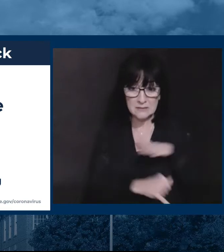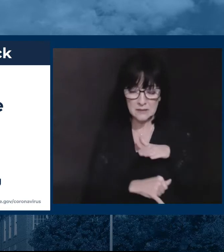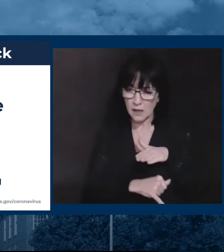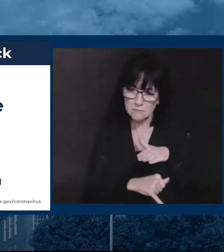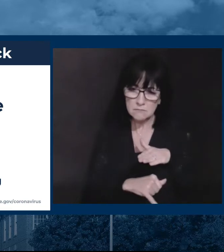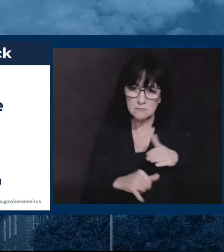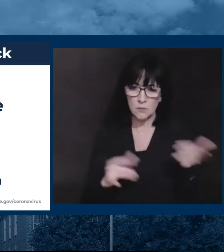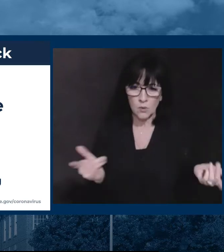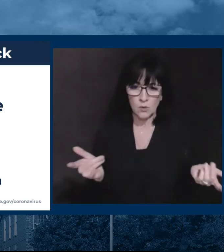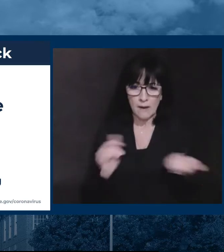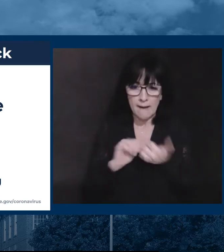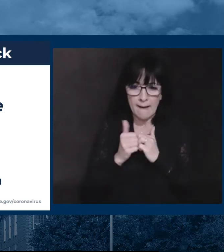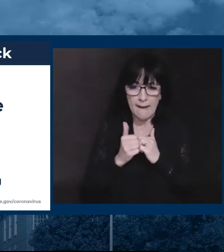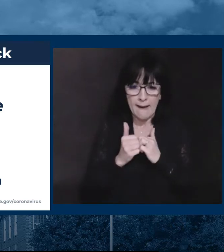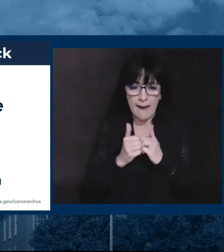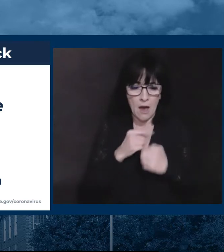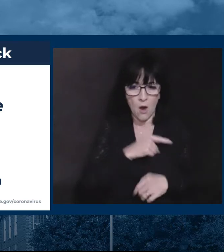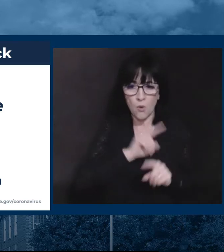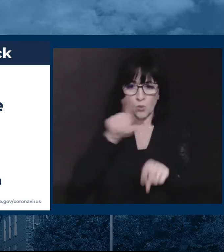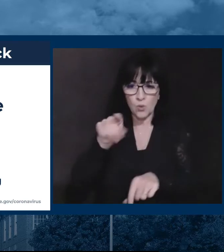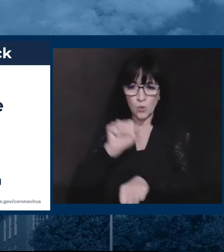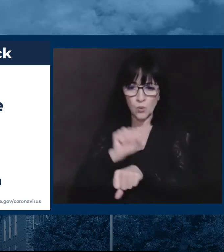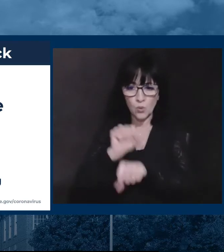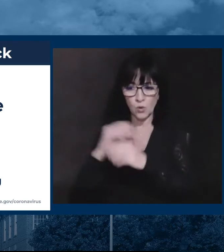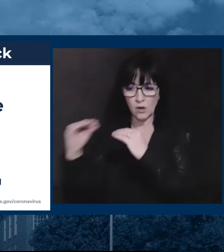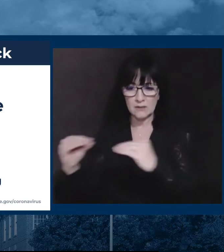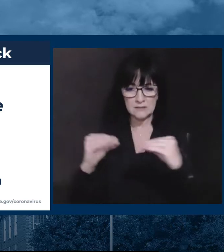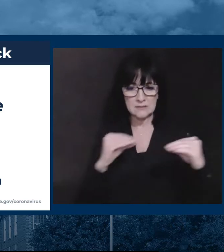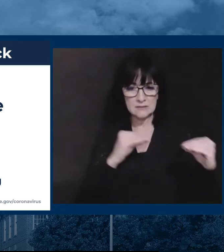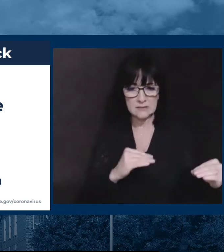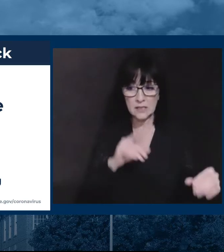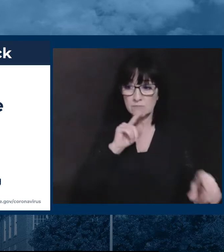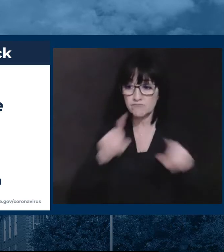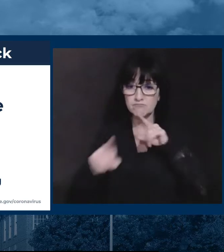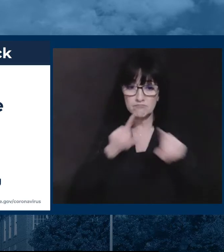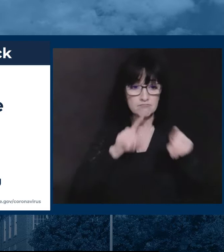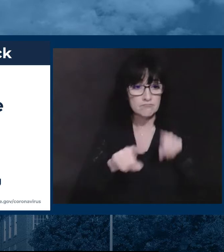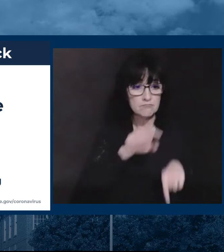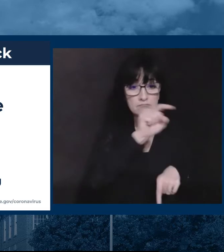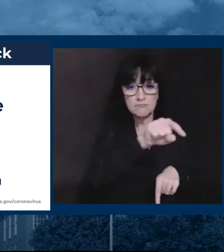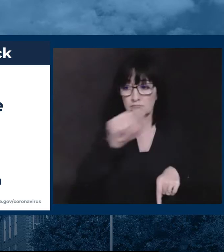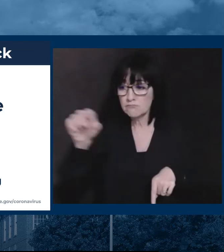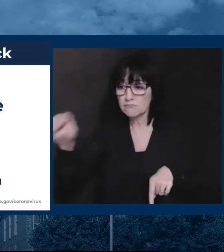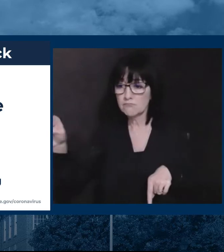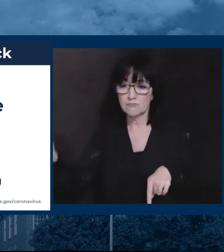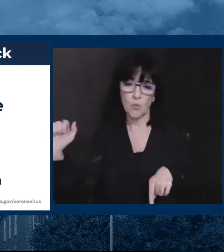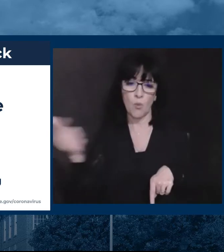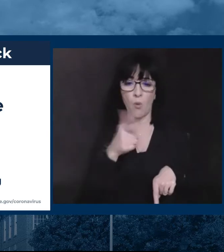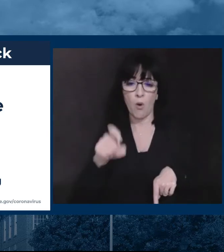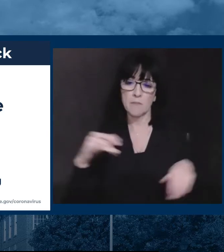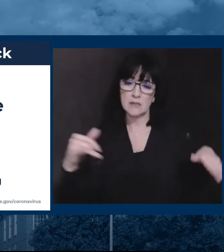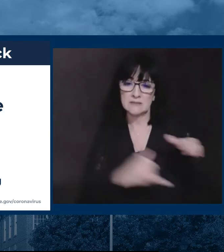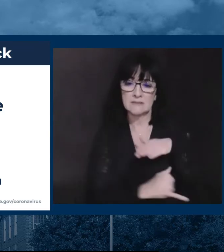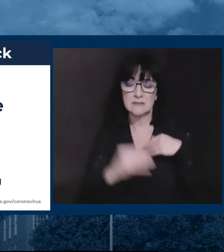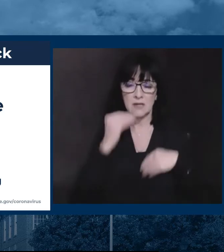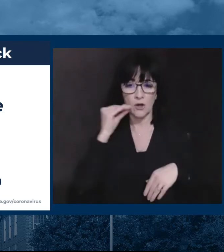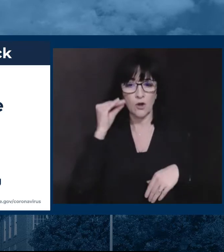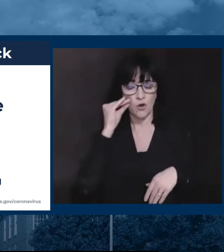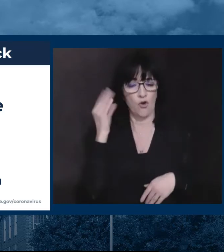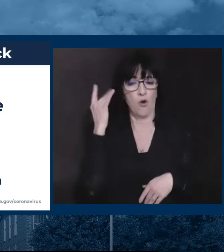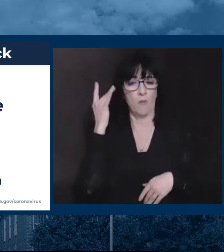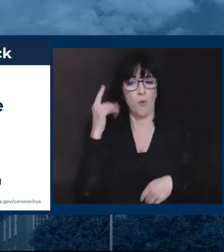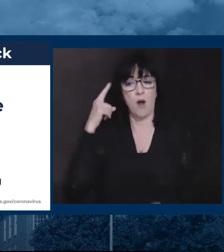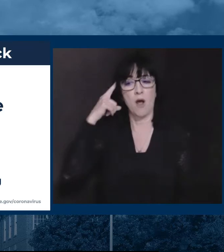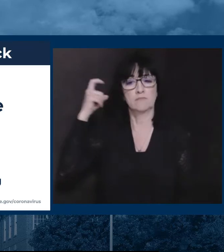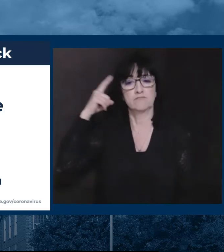so we find that challenge is something we're always fighting, but it's been exacerbated this year by, as I said, the quarantining and